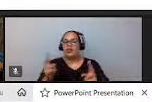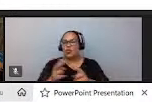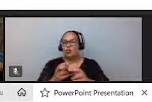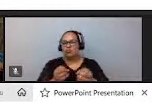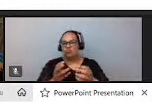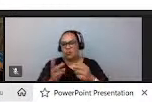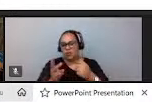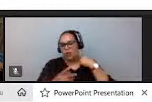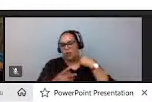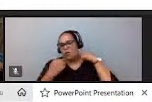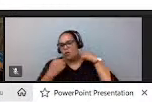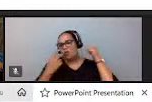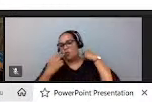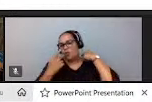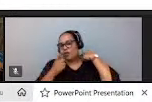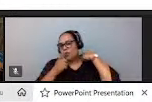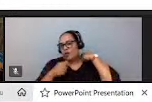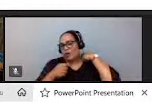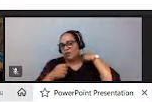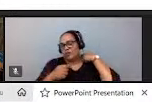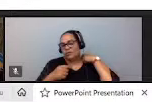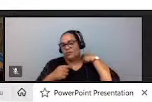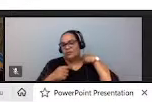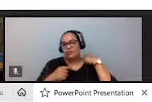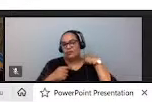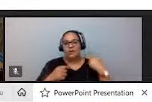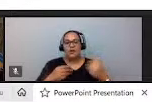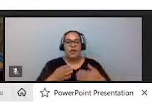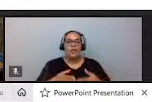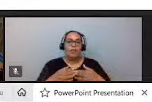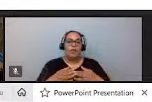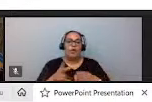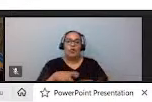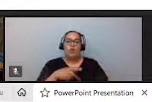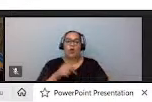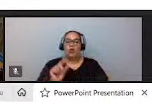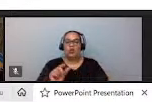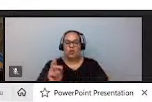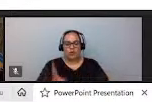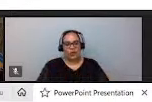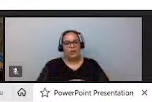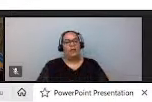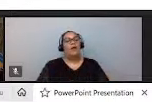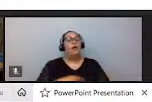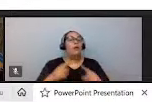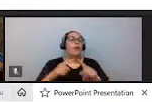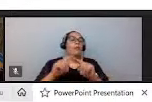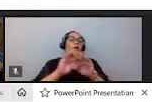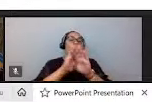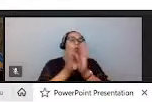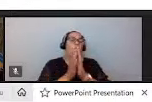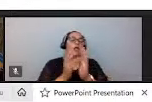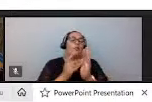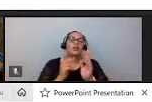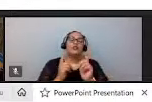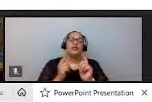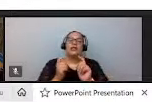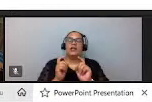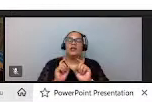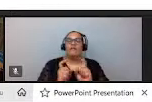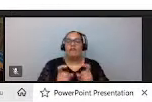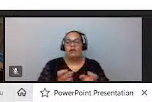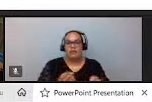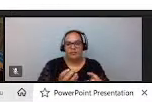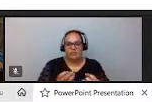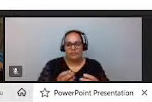briefly uh when we talk to the port uh Industrial Park fairly shortly then over in above that I'll try and just pick up the pace a little bit